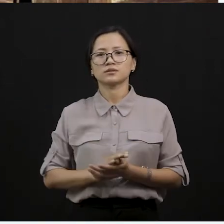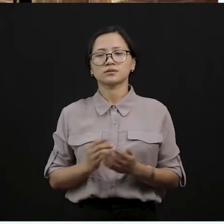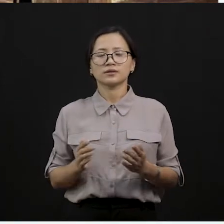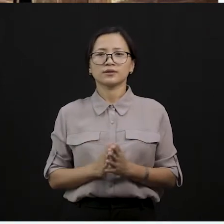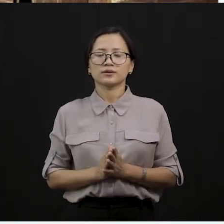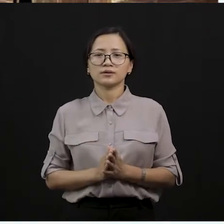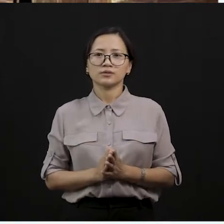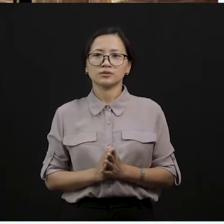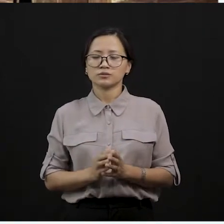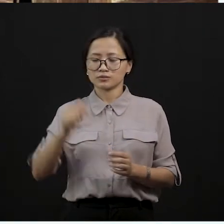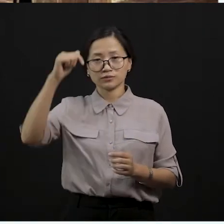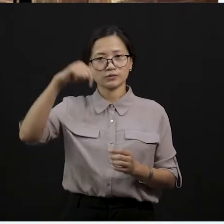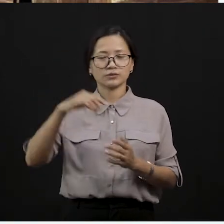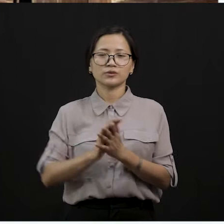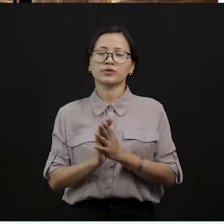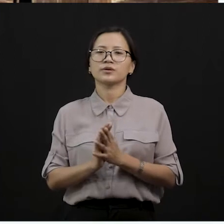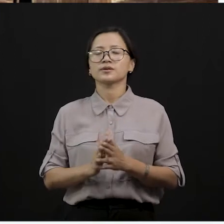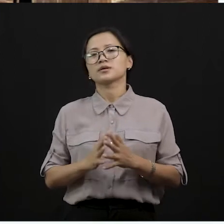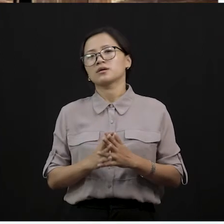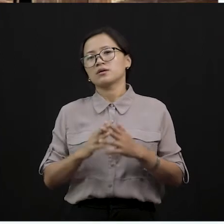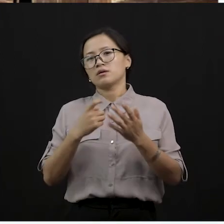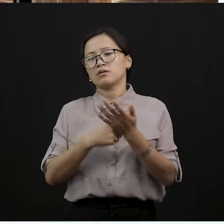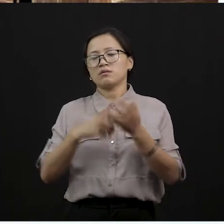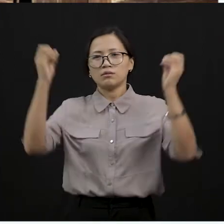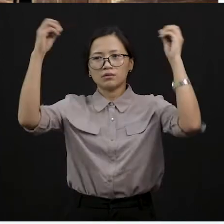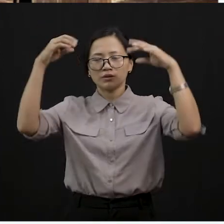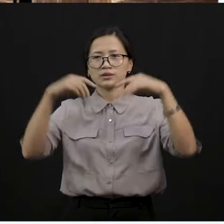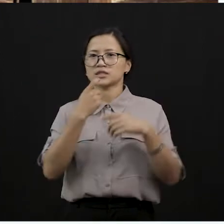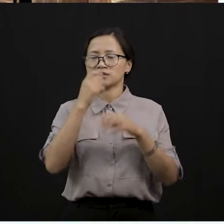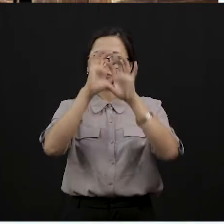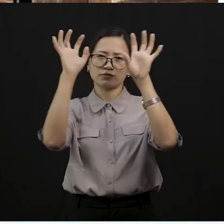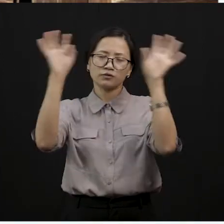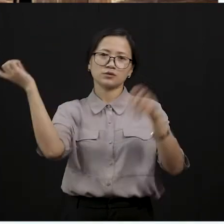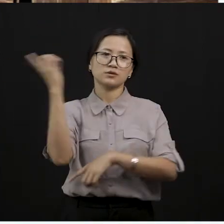till rainy and foggy day. Zetso has been watching